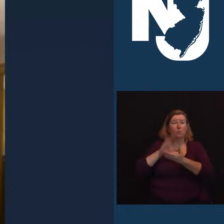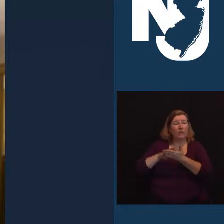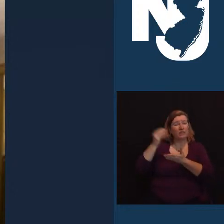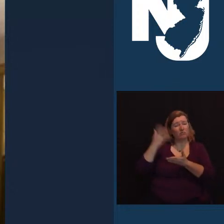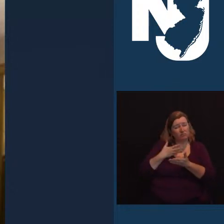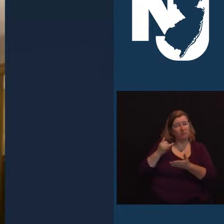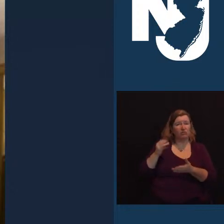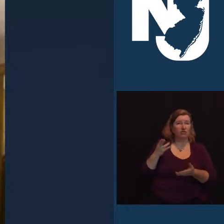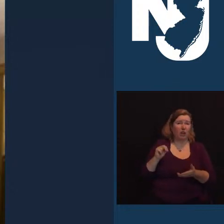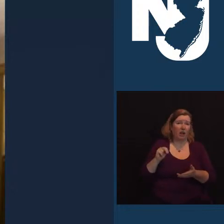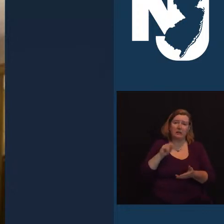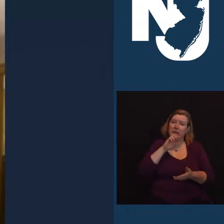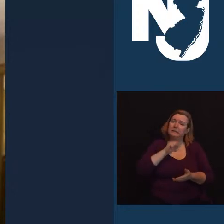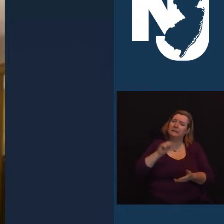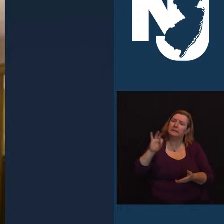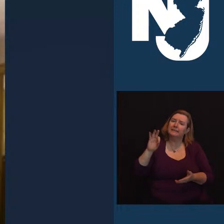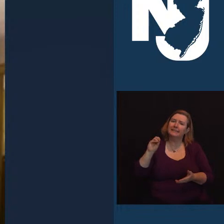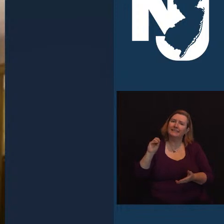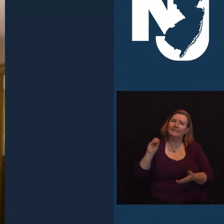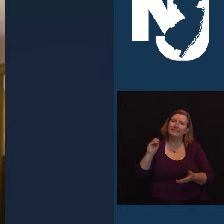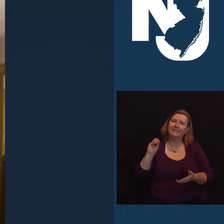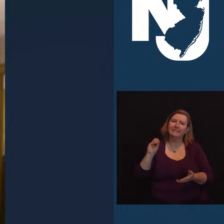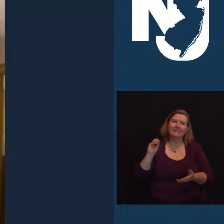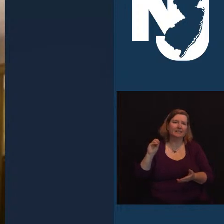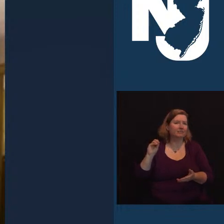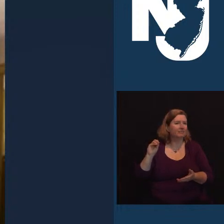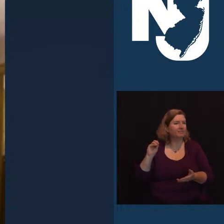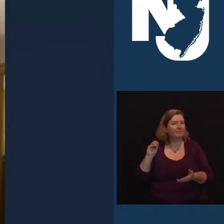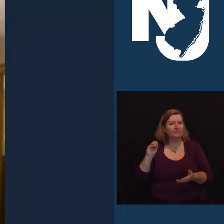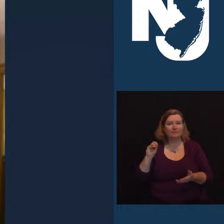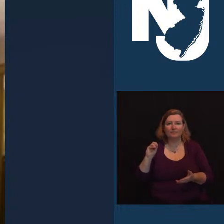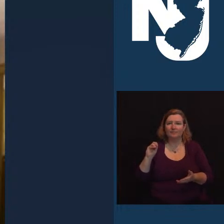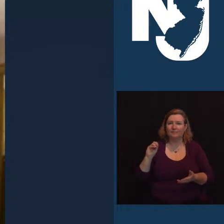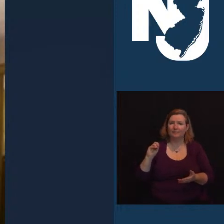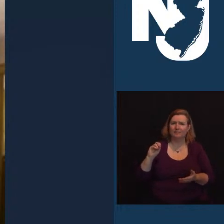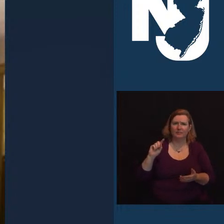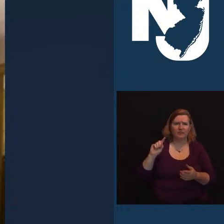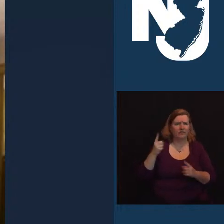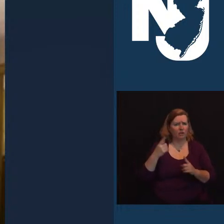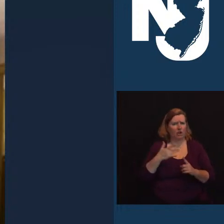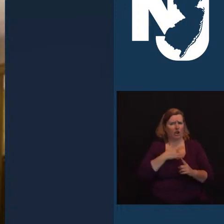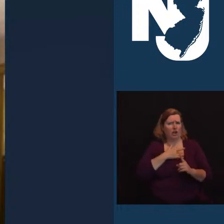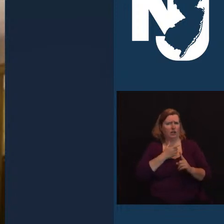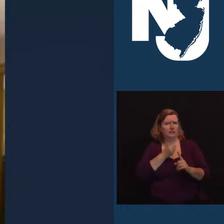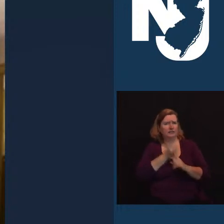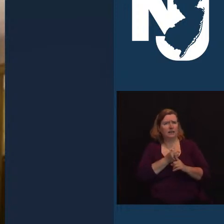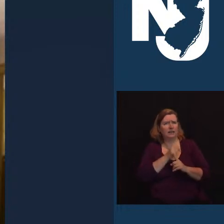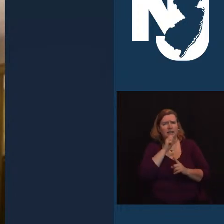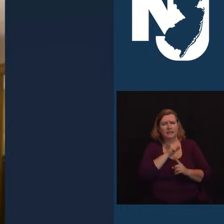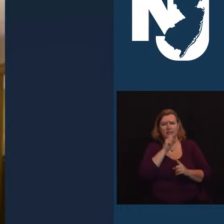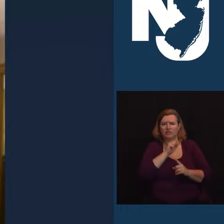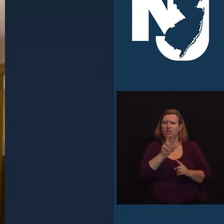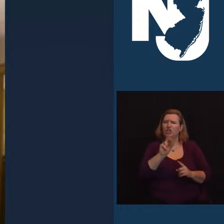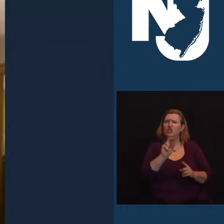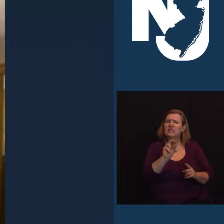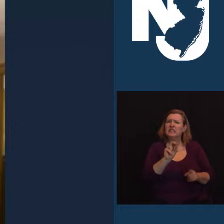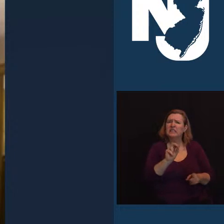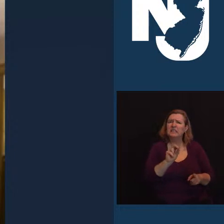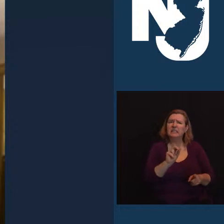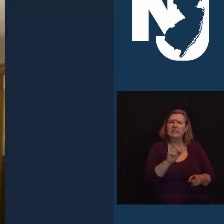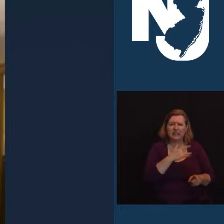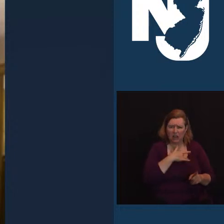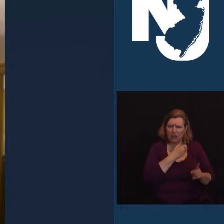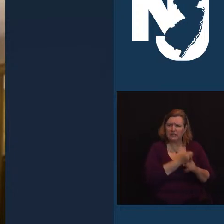he was 90 when he died. He had his first heart attack at the age of 30. So she